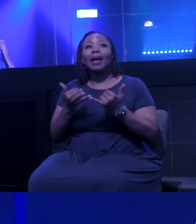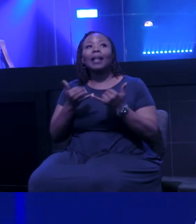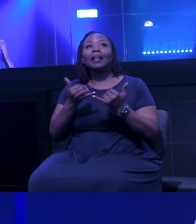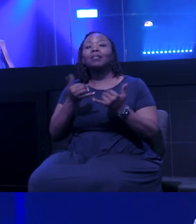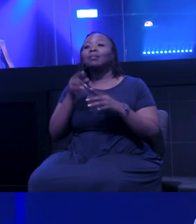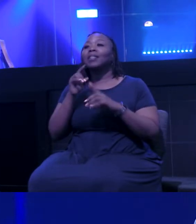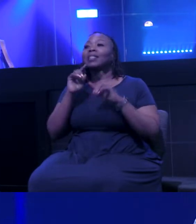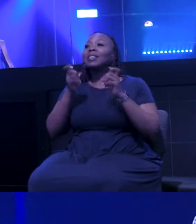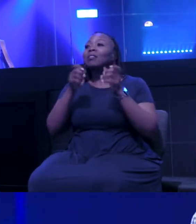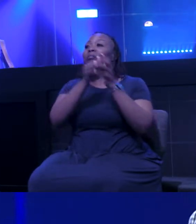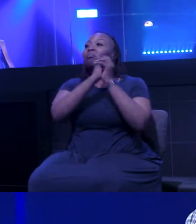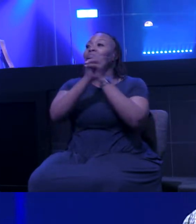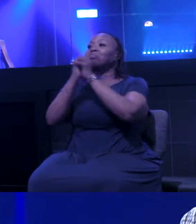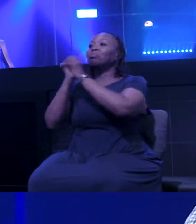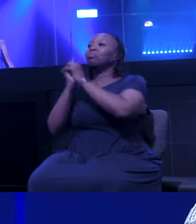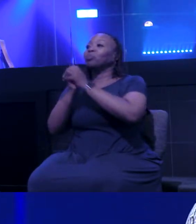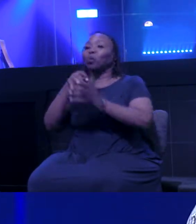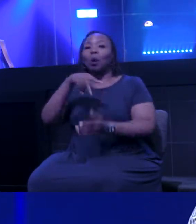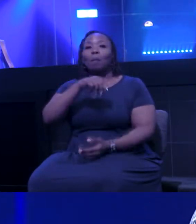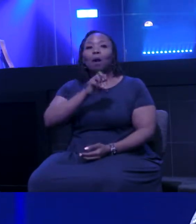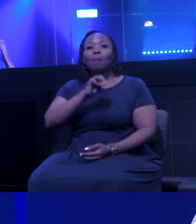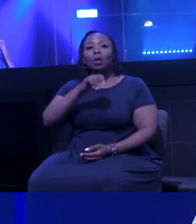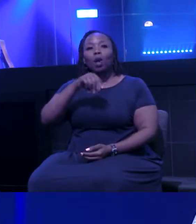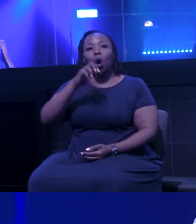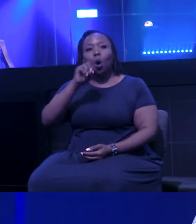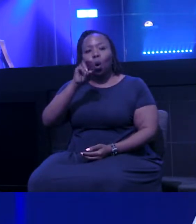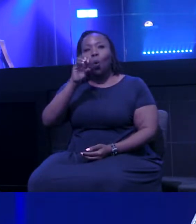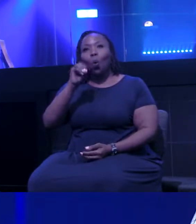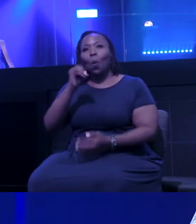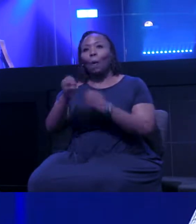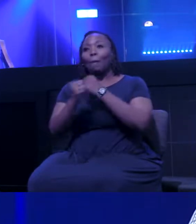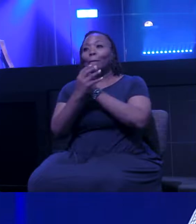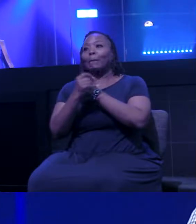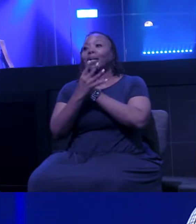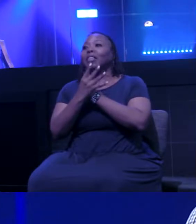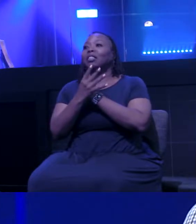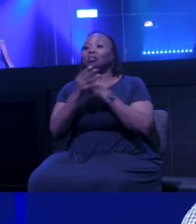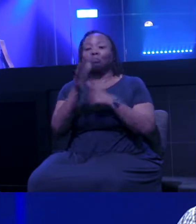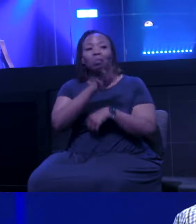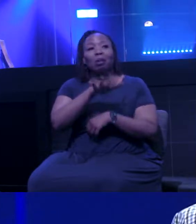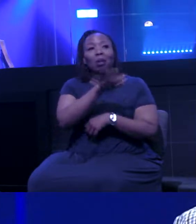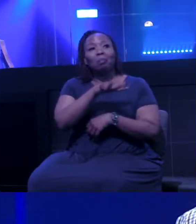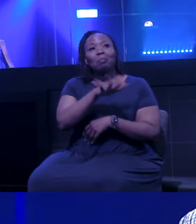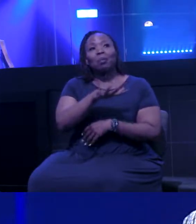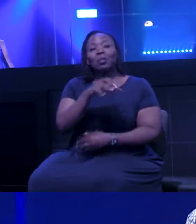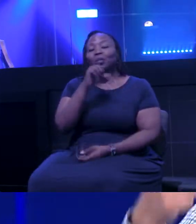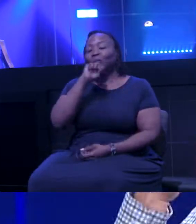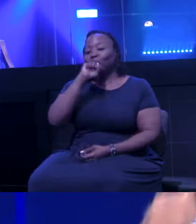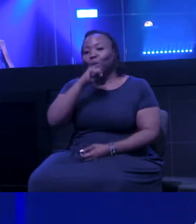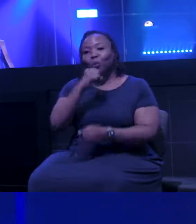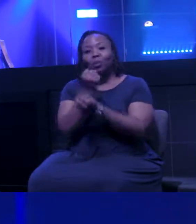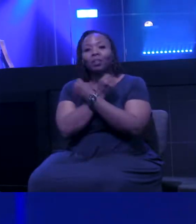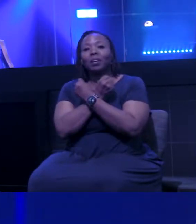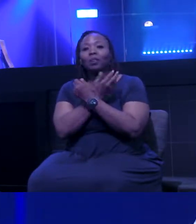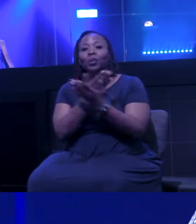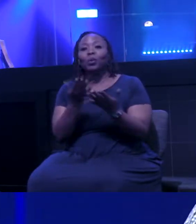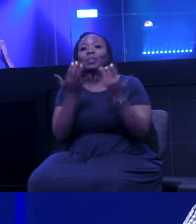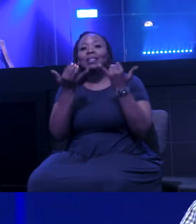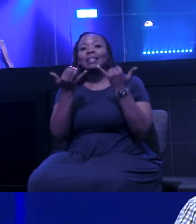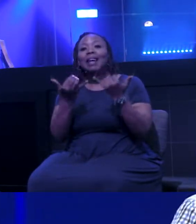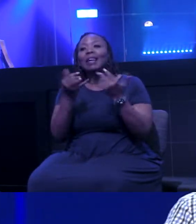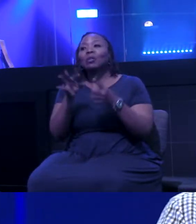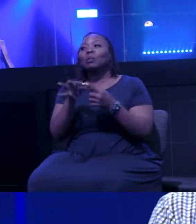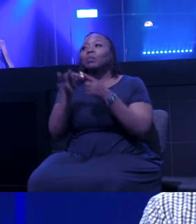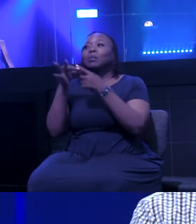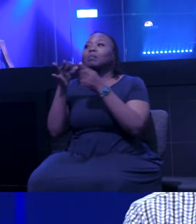out to our Pompano Beach campus. Let's hear it for them. Yeah. We love you guys. And today is going to be a